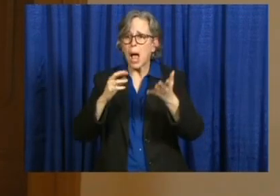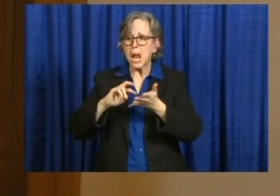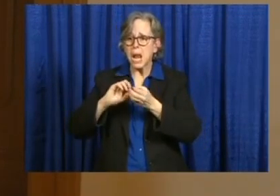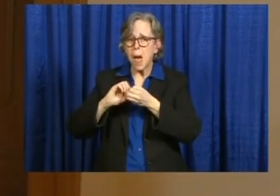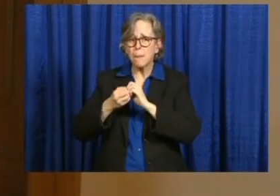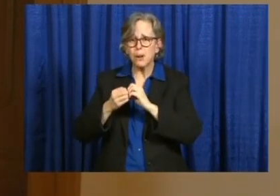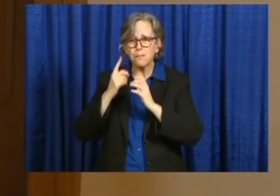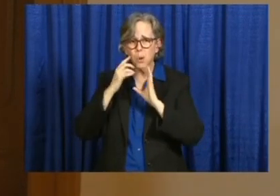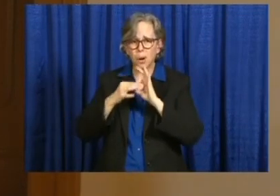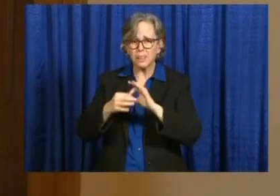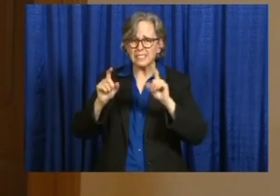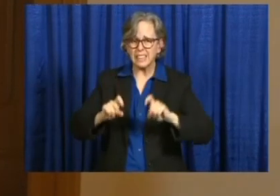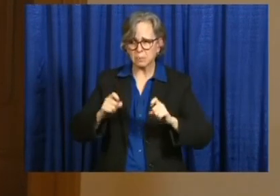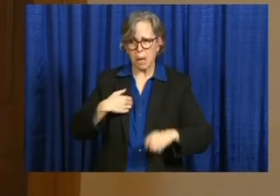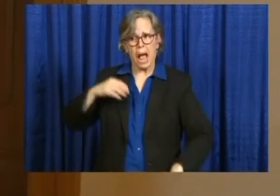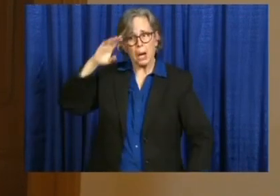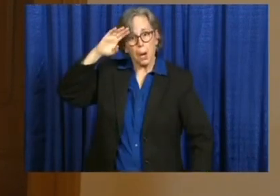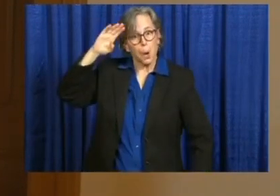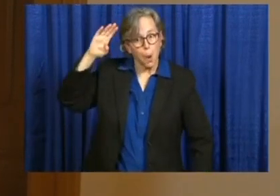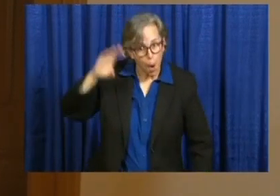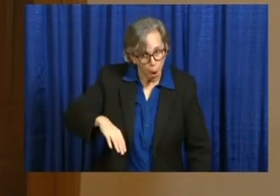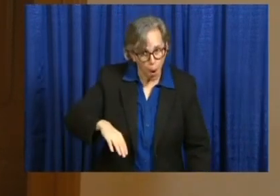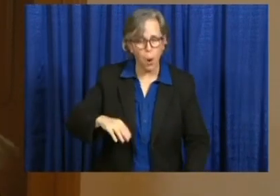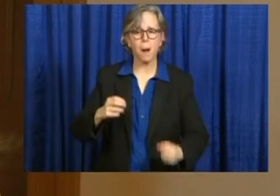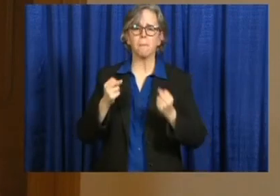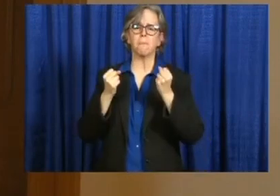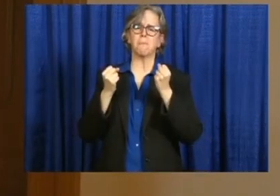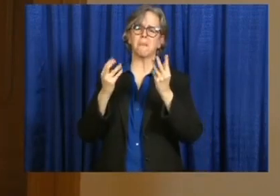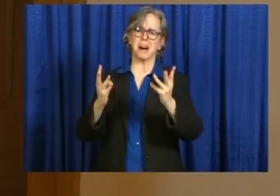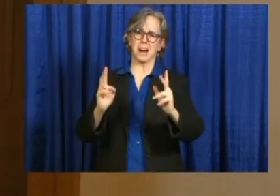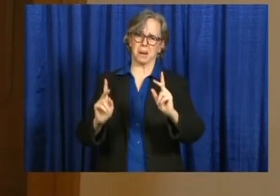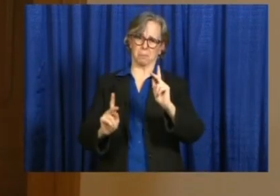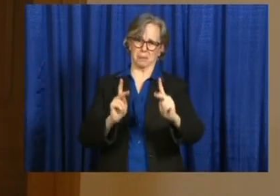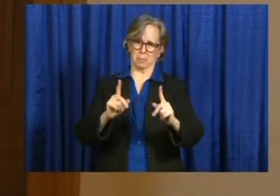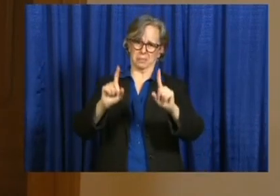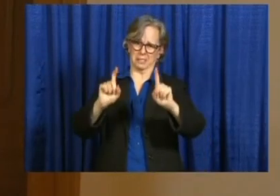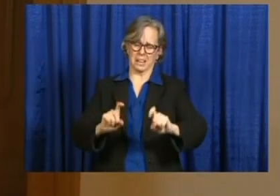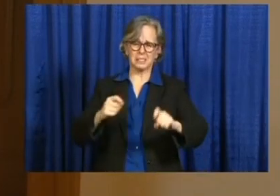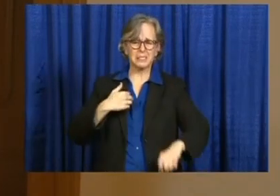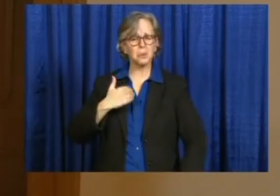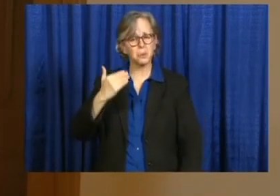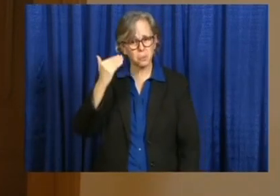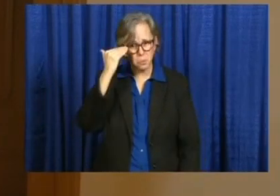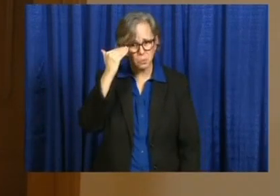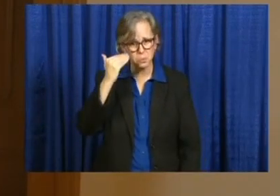hearing on the front lines. Next slide, please.